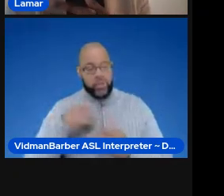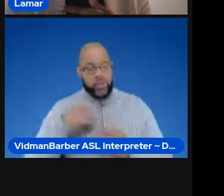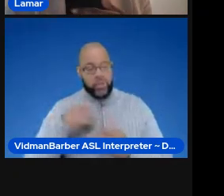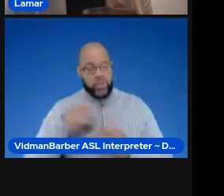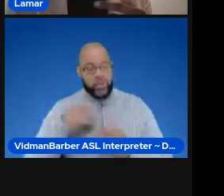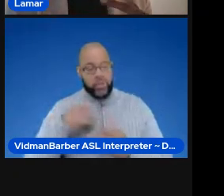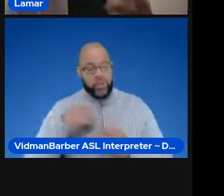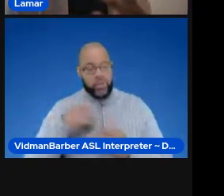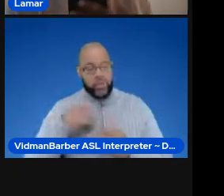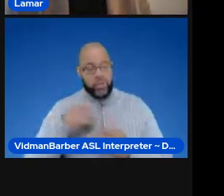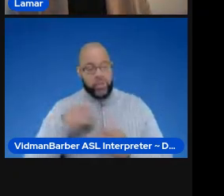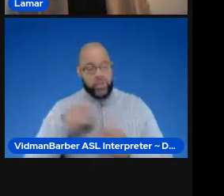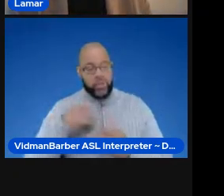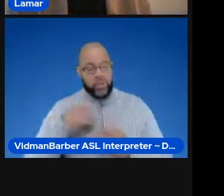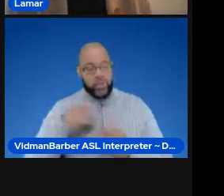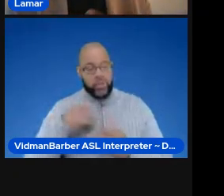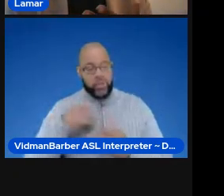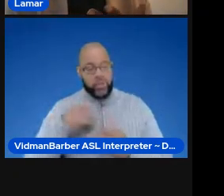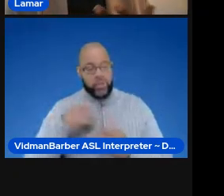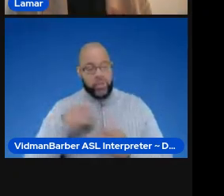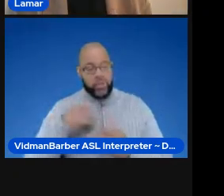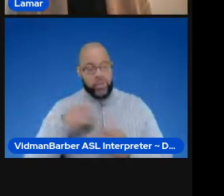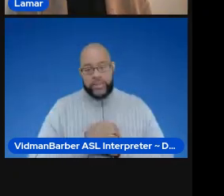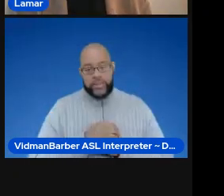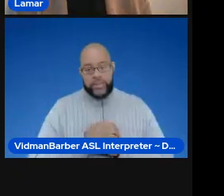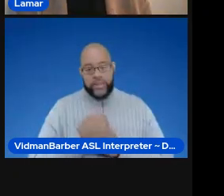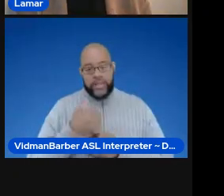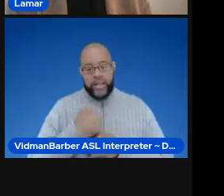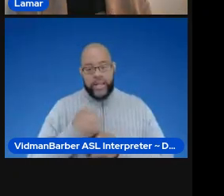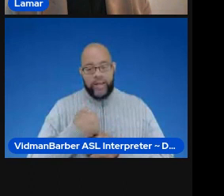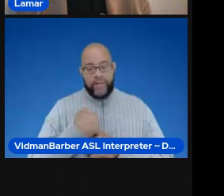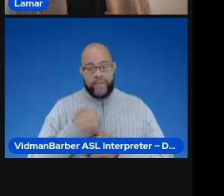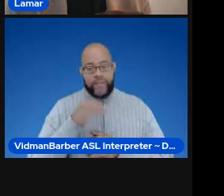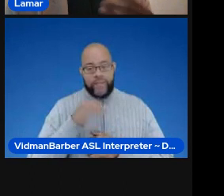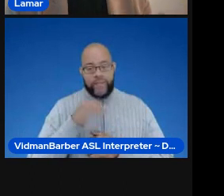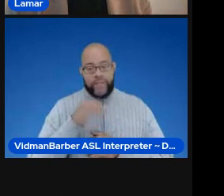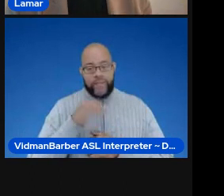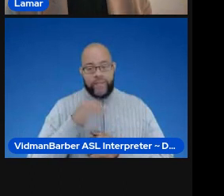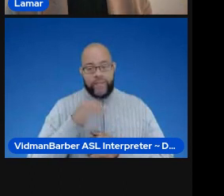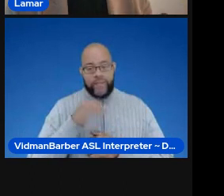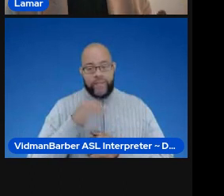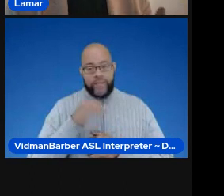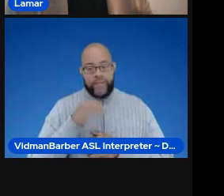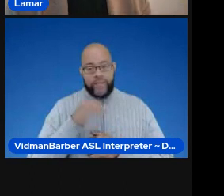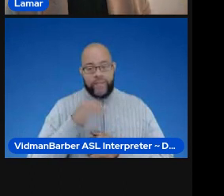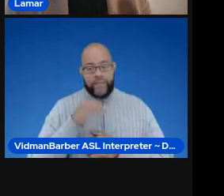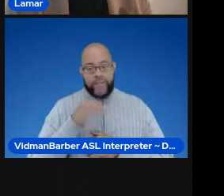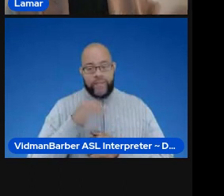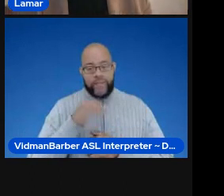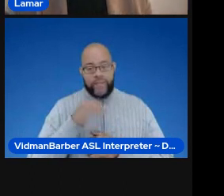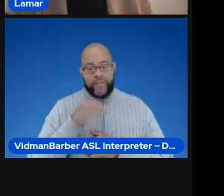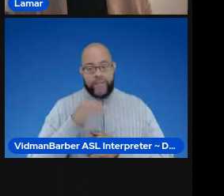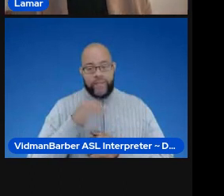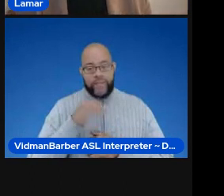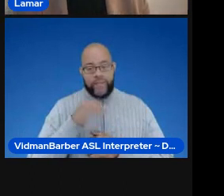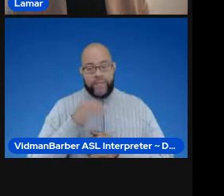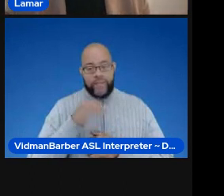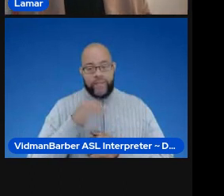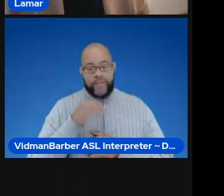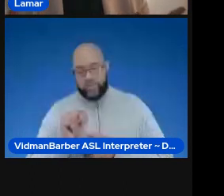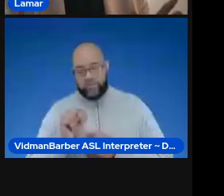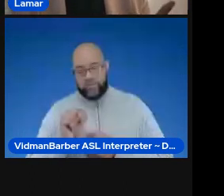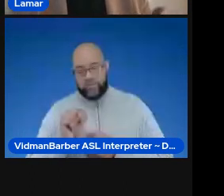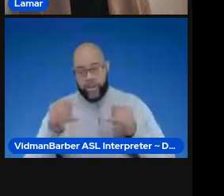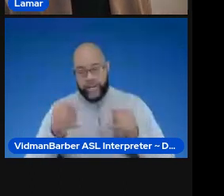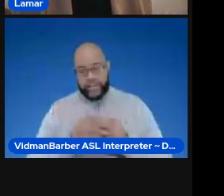the slides. You have the wild type strain, which is A909, the mutant strain, which have no